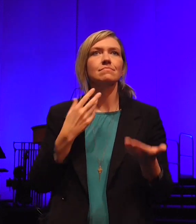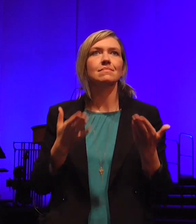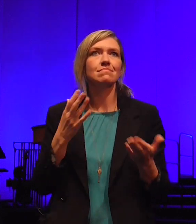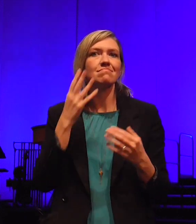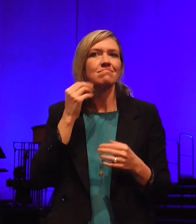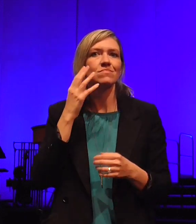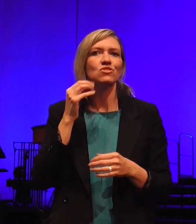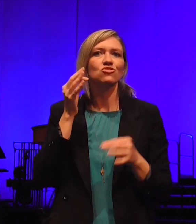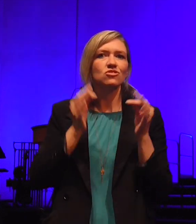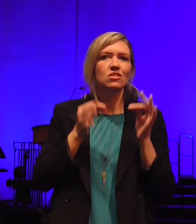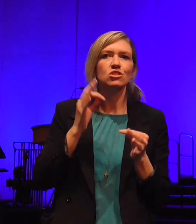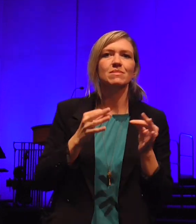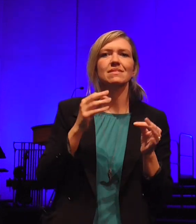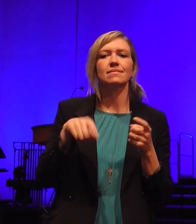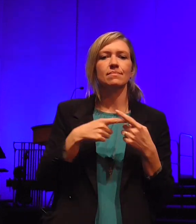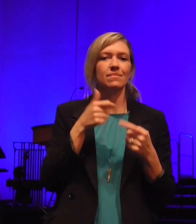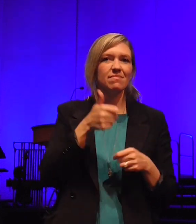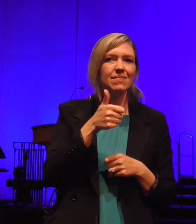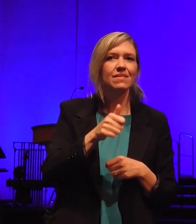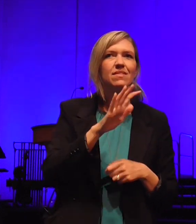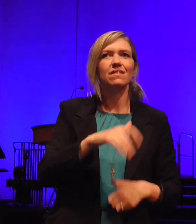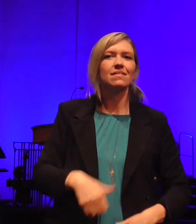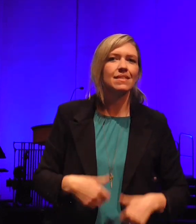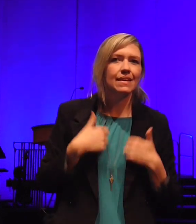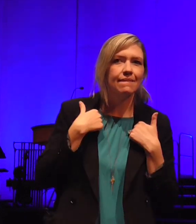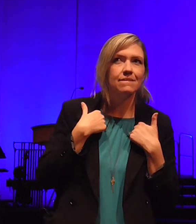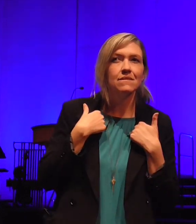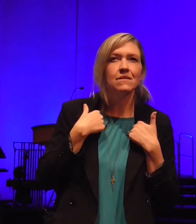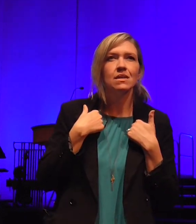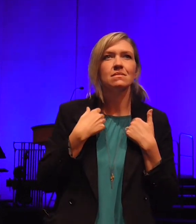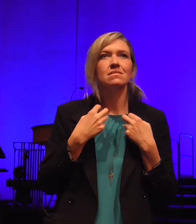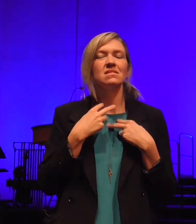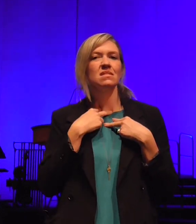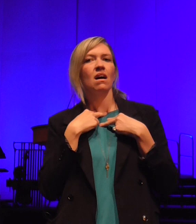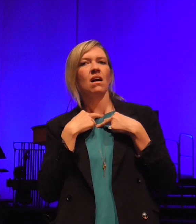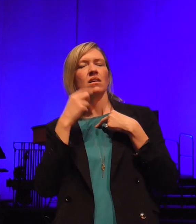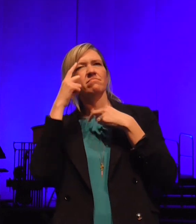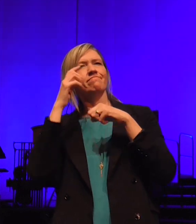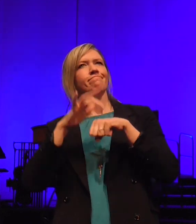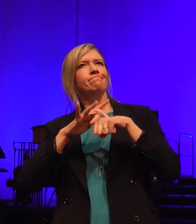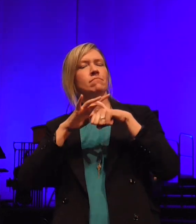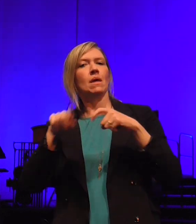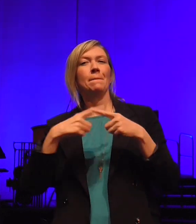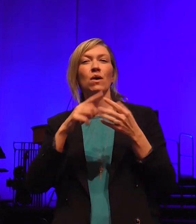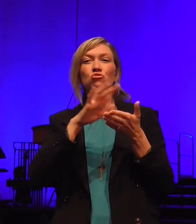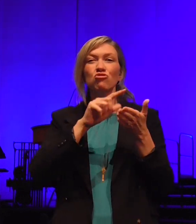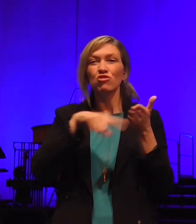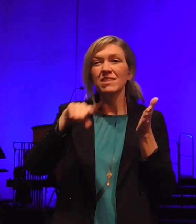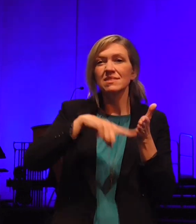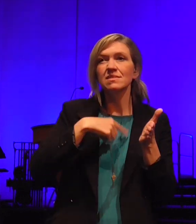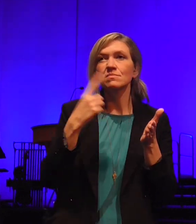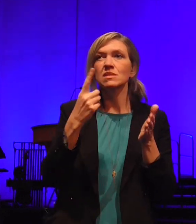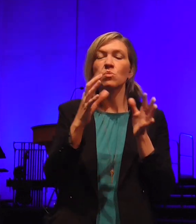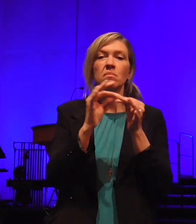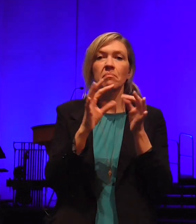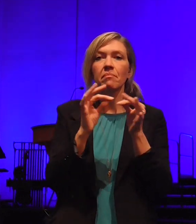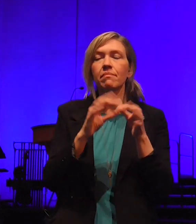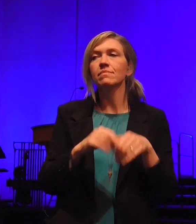judgment about themselves and what life is. Stuck in what criticism someone said about who they are.